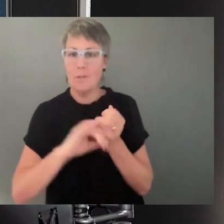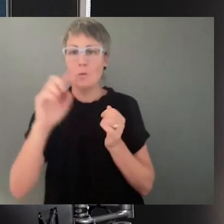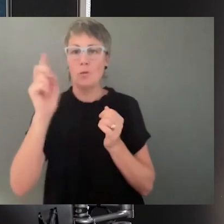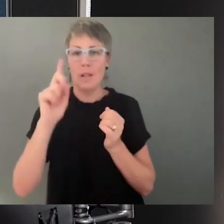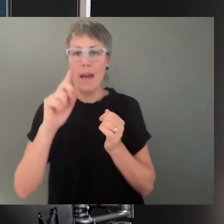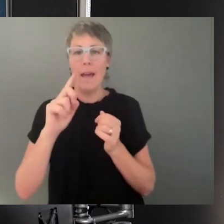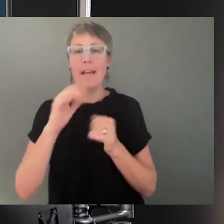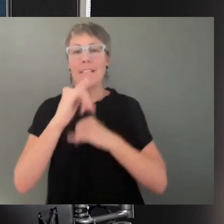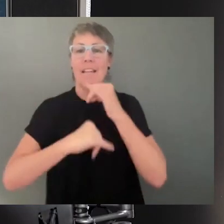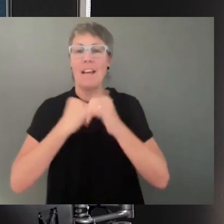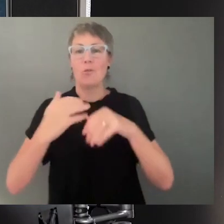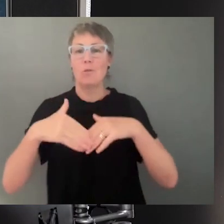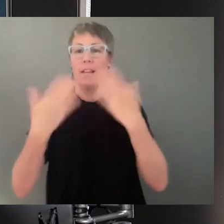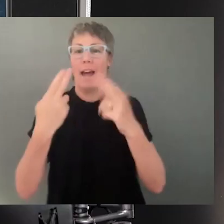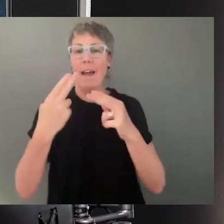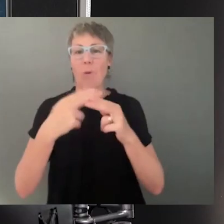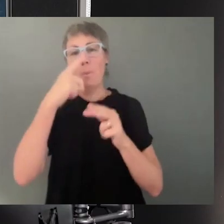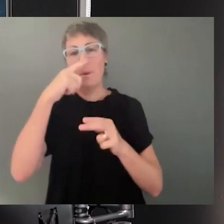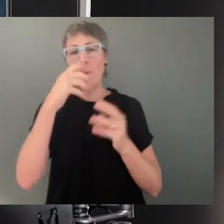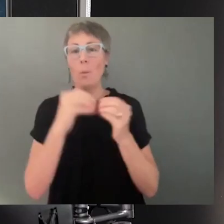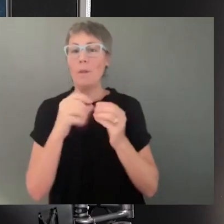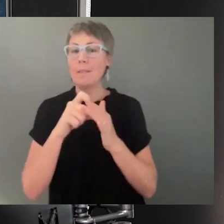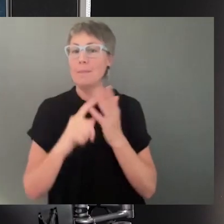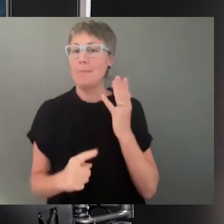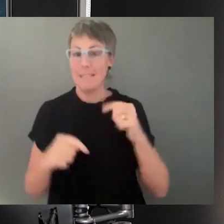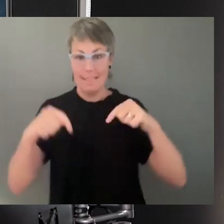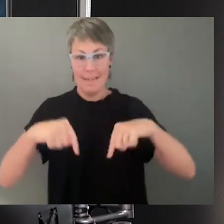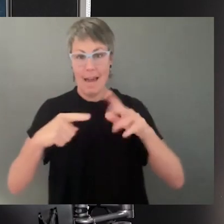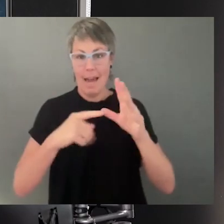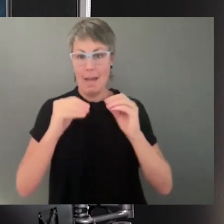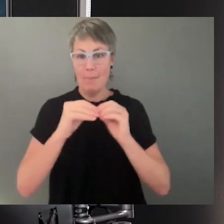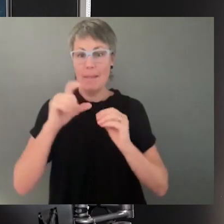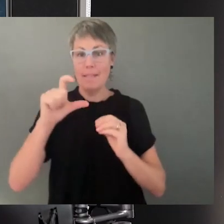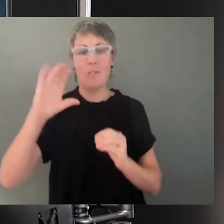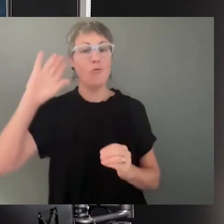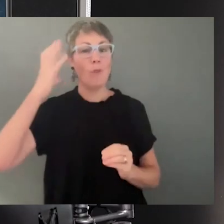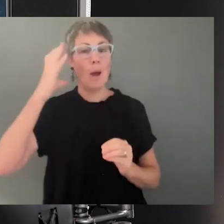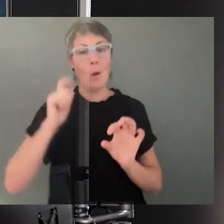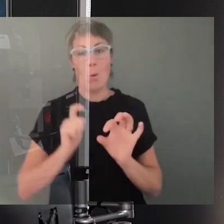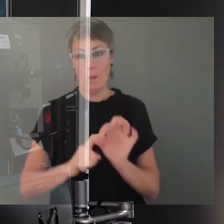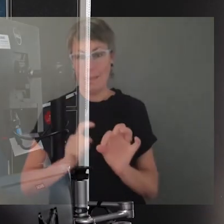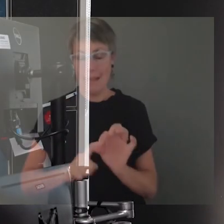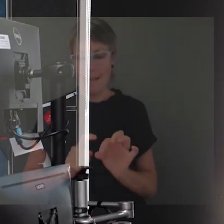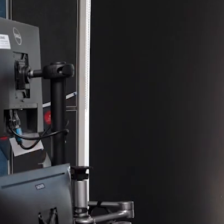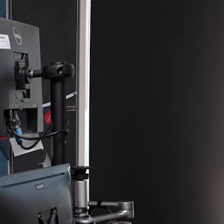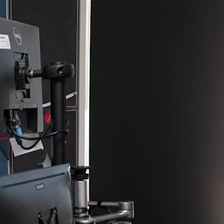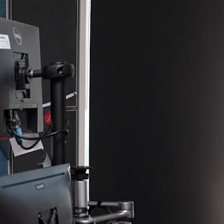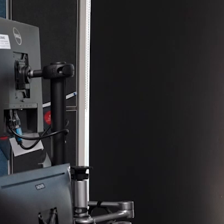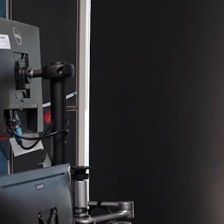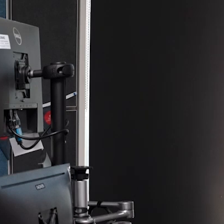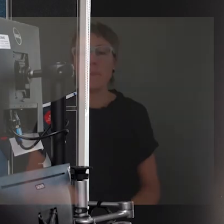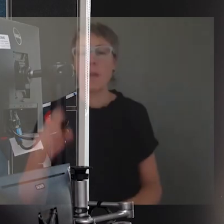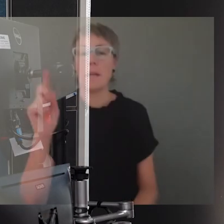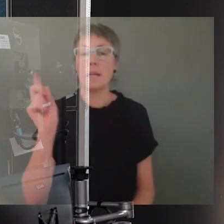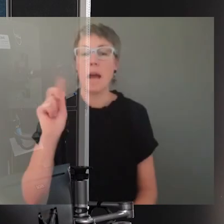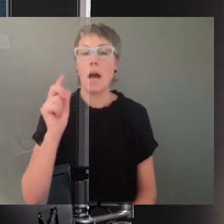for the Day of International Day with People with a Disability on ABC Radio Queensland. Top entertainment's just a heartbeat. It